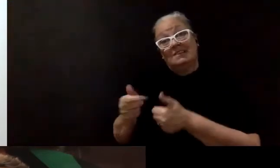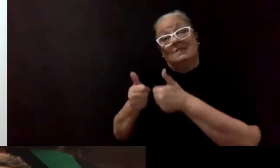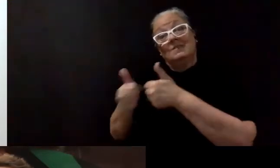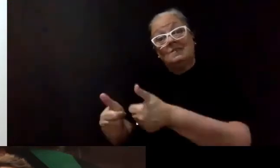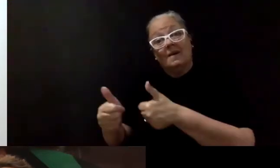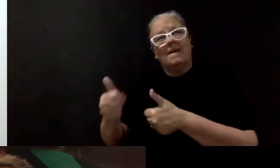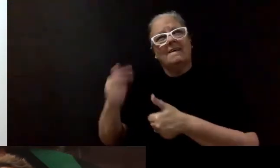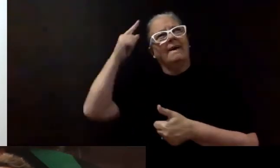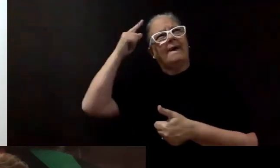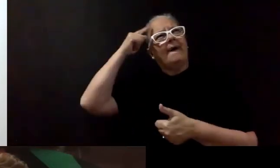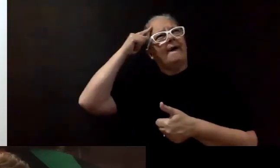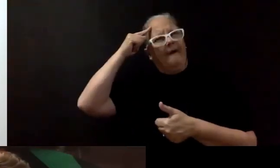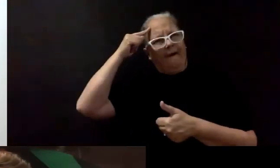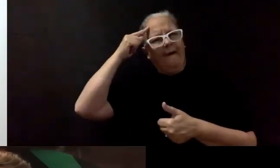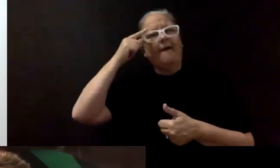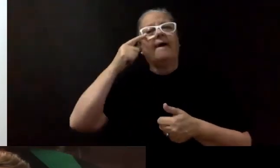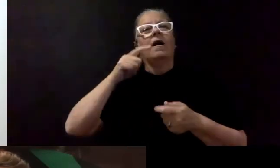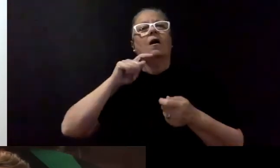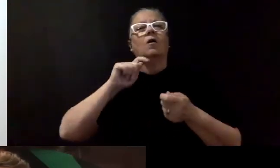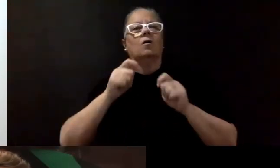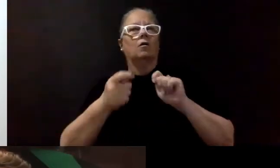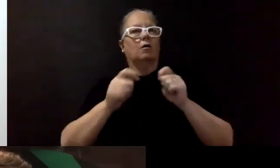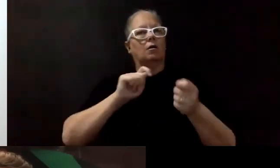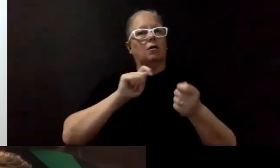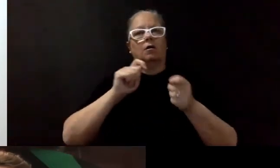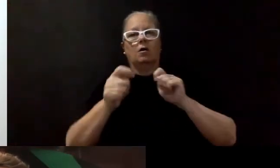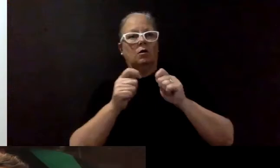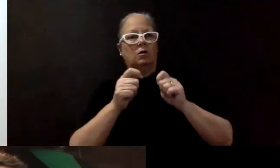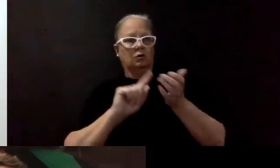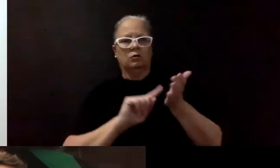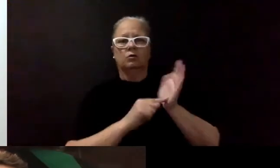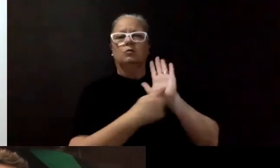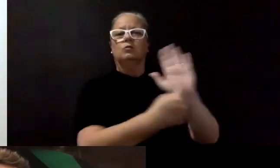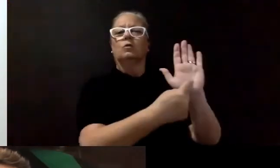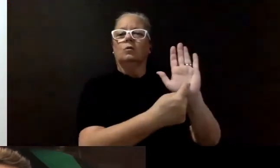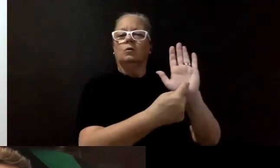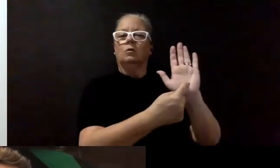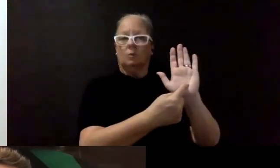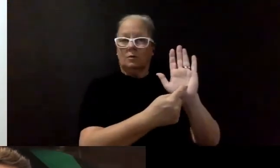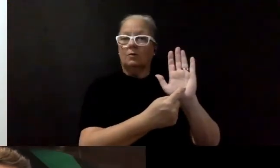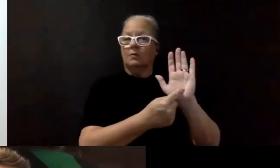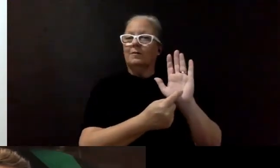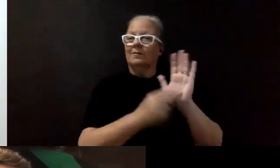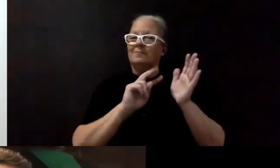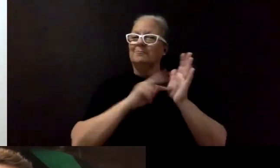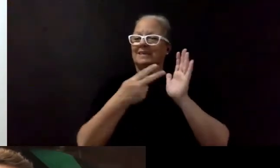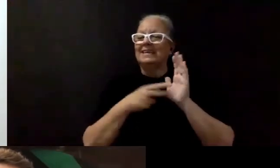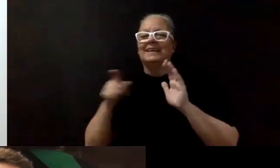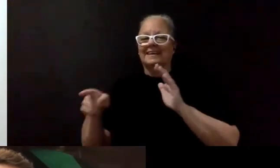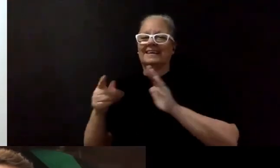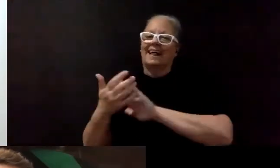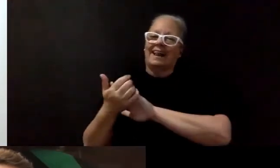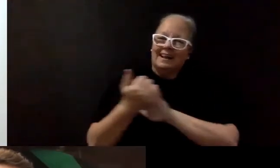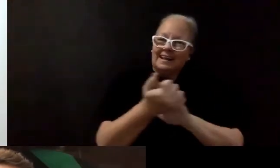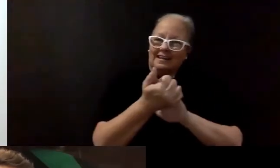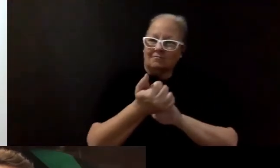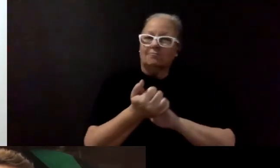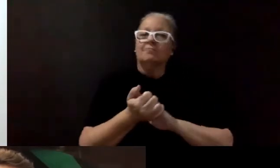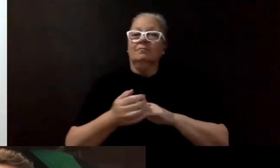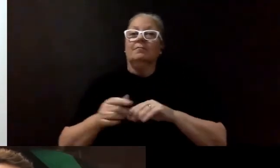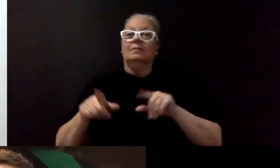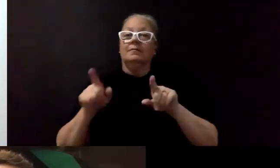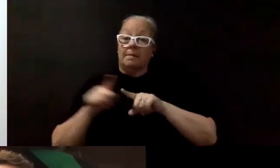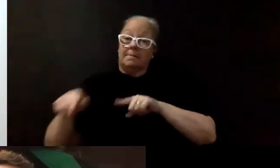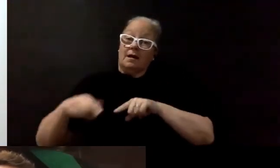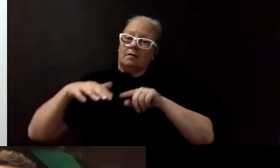in turn create change for others. It's this huge ripple effect. And it's a big focus of what we